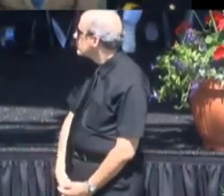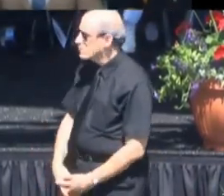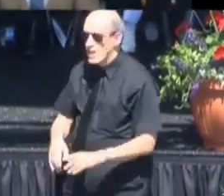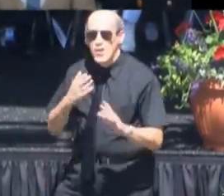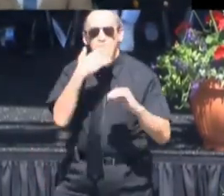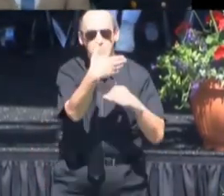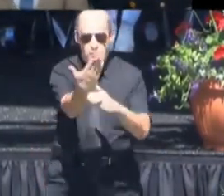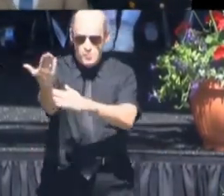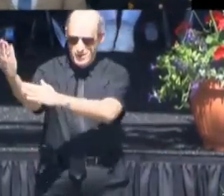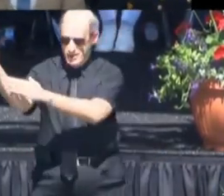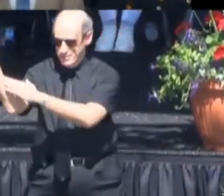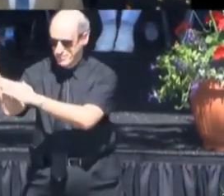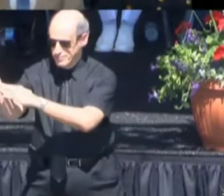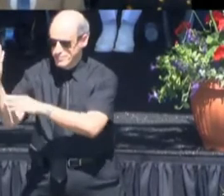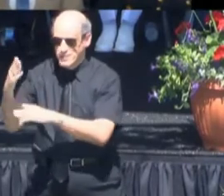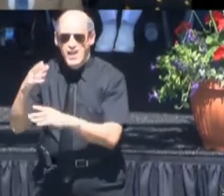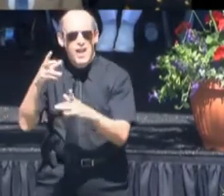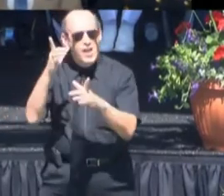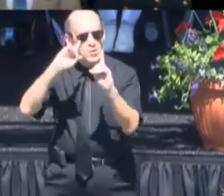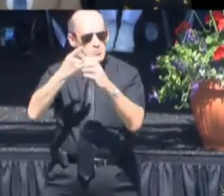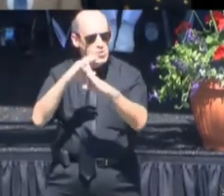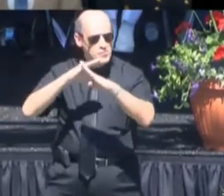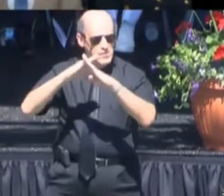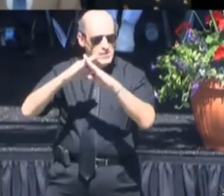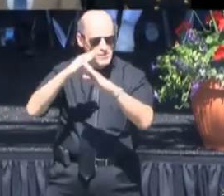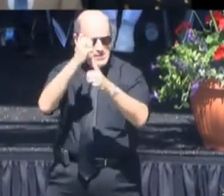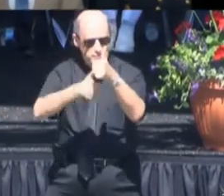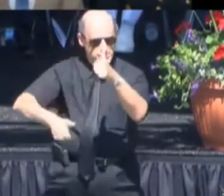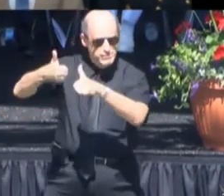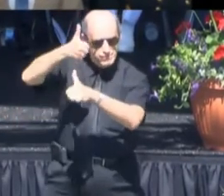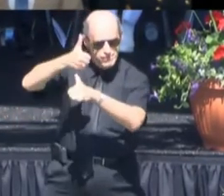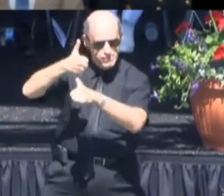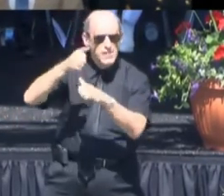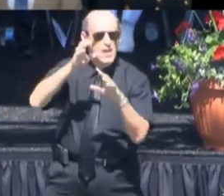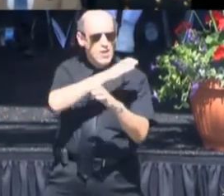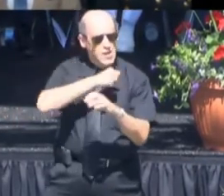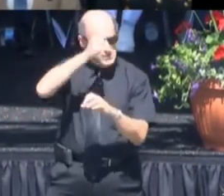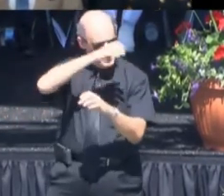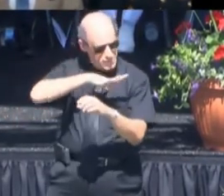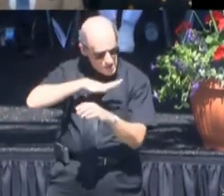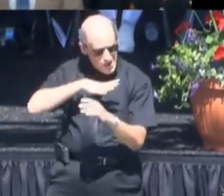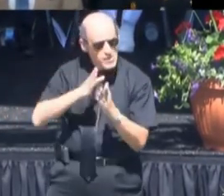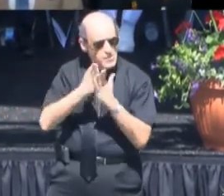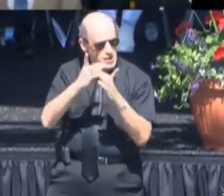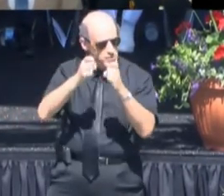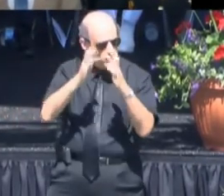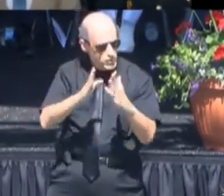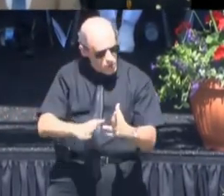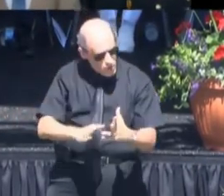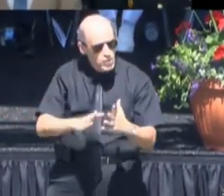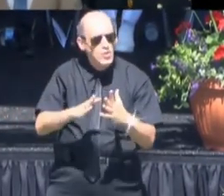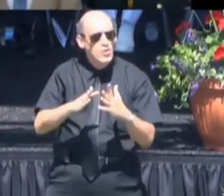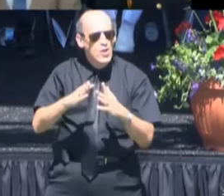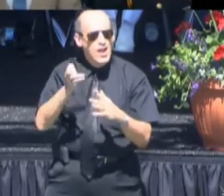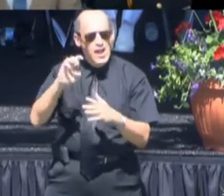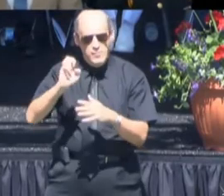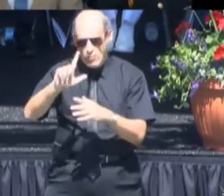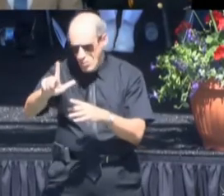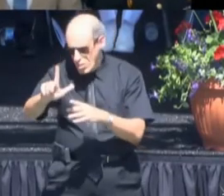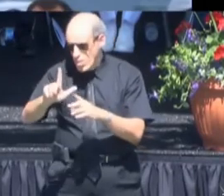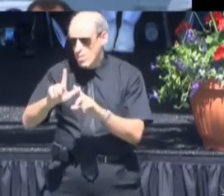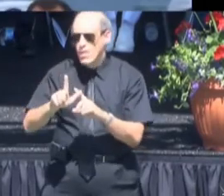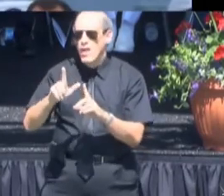Good morning. Secretary Mattis, Congressman Swozey, Maritime Administrator Busby, Admiral